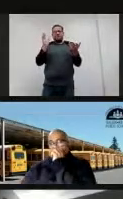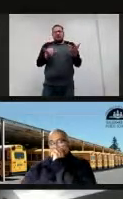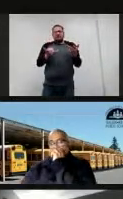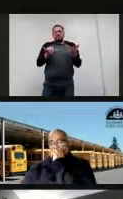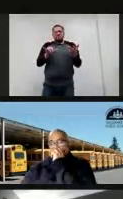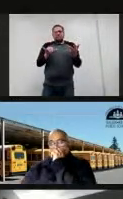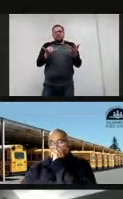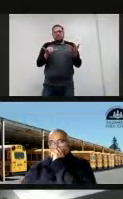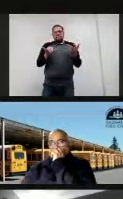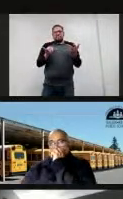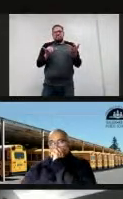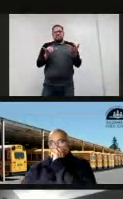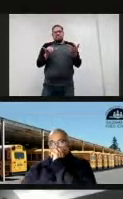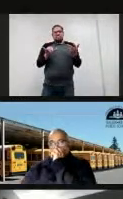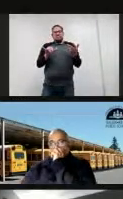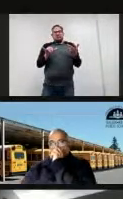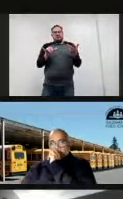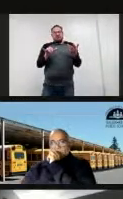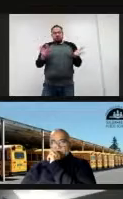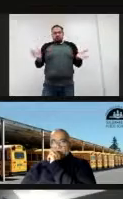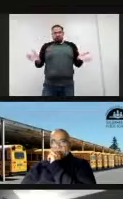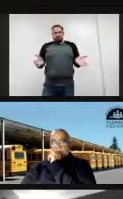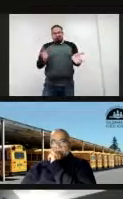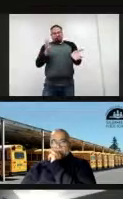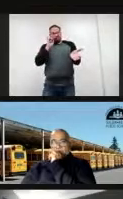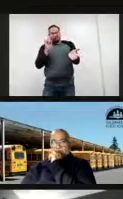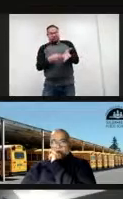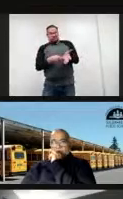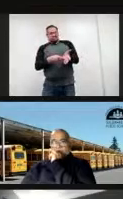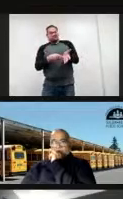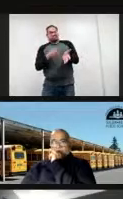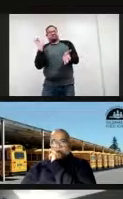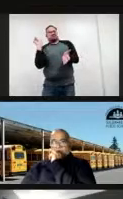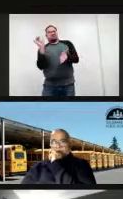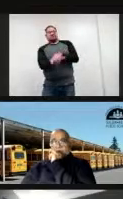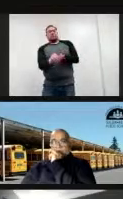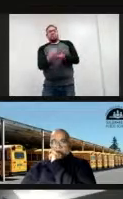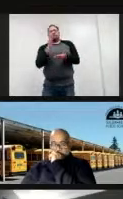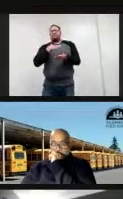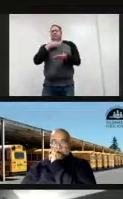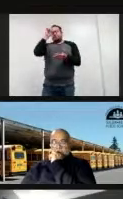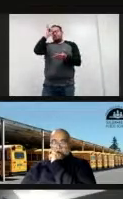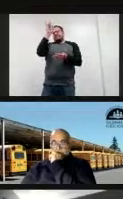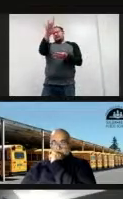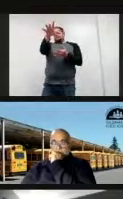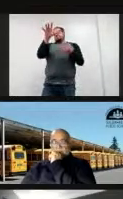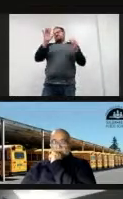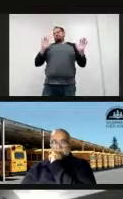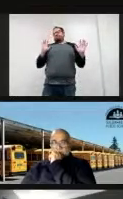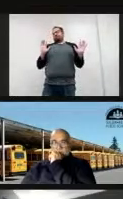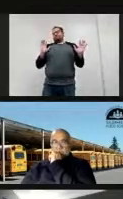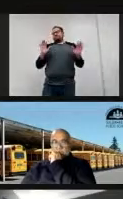will recognize that. So that's my two cents.